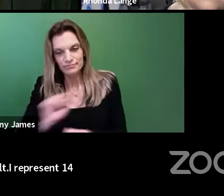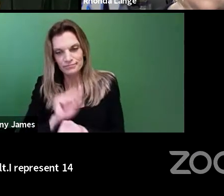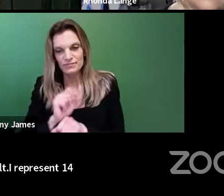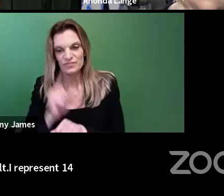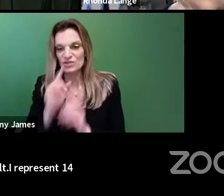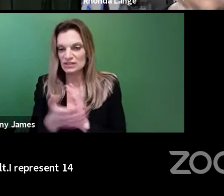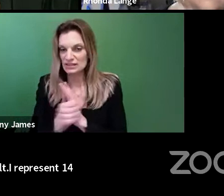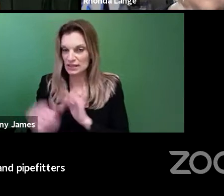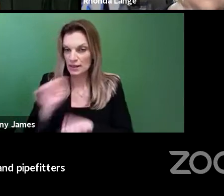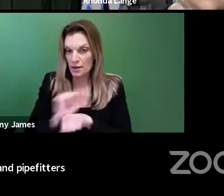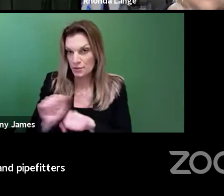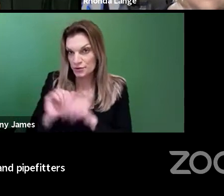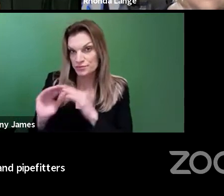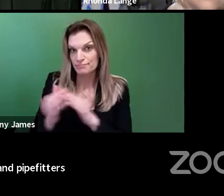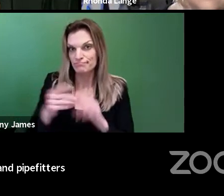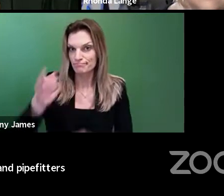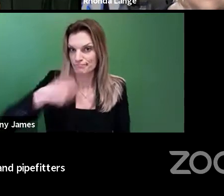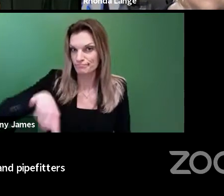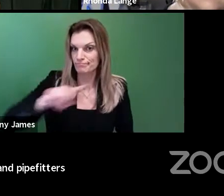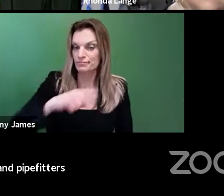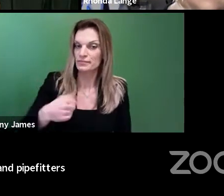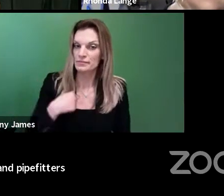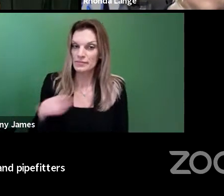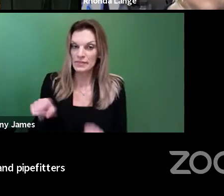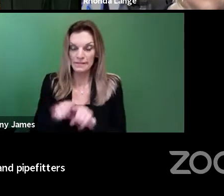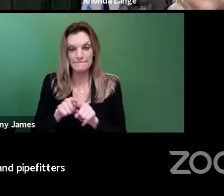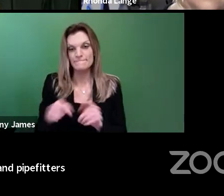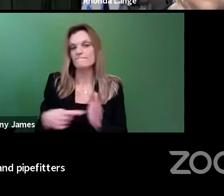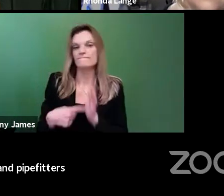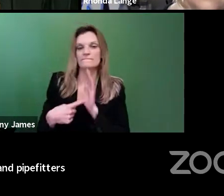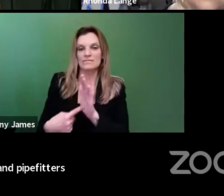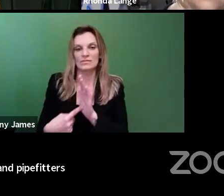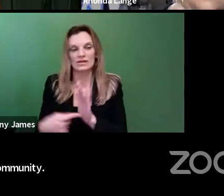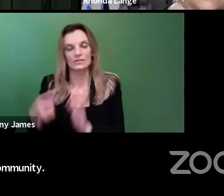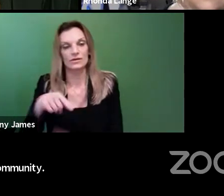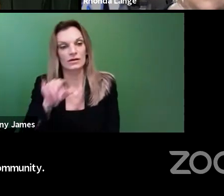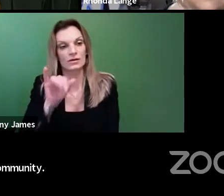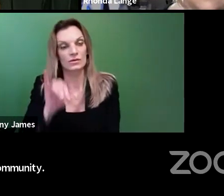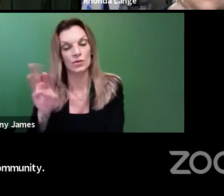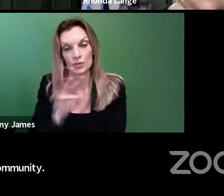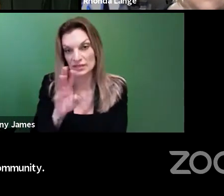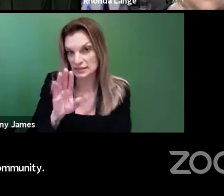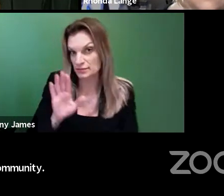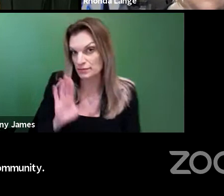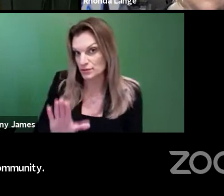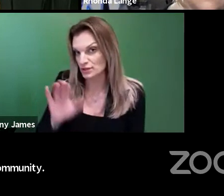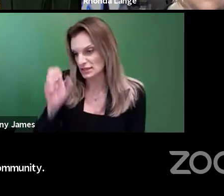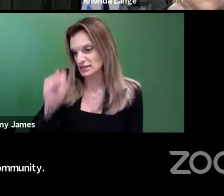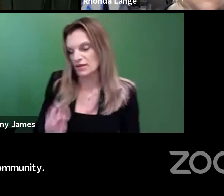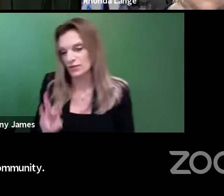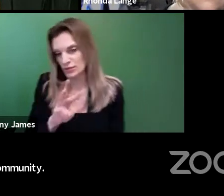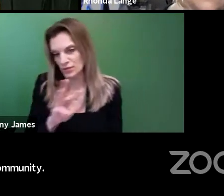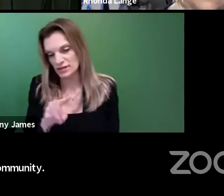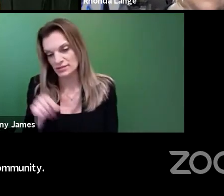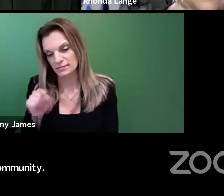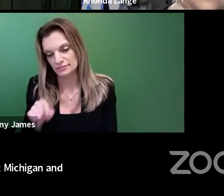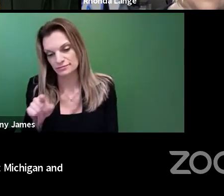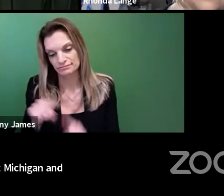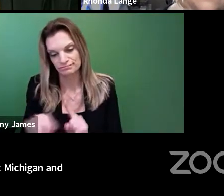community. I also represent the West Michigan and Southwest Michigan Building Trades